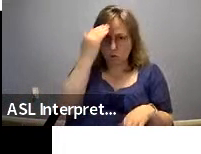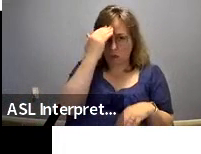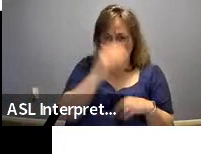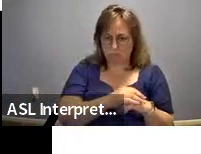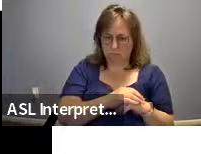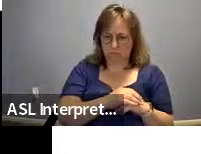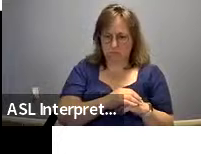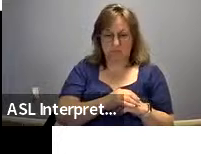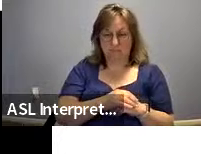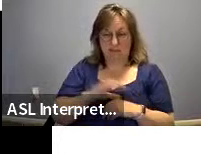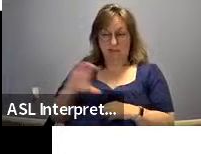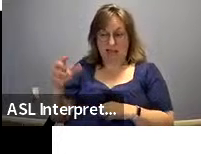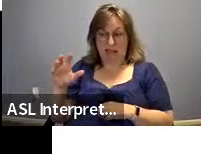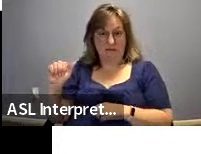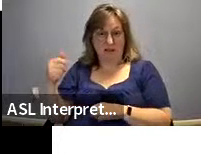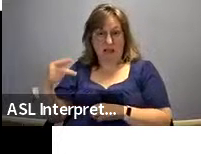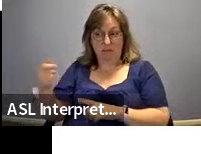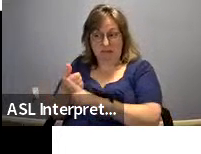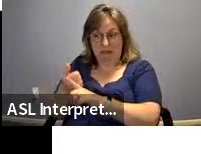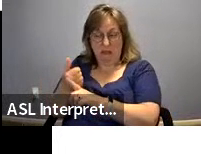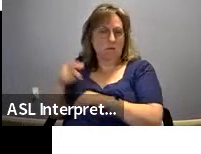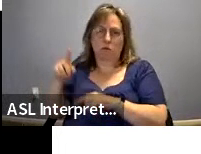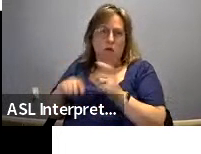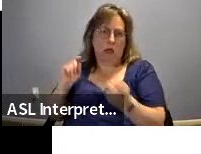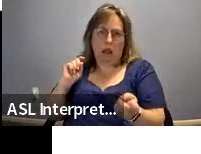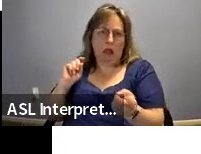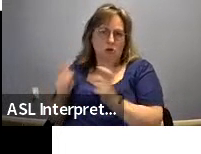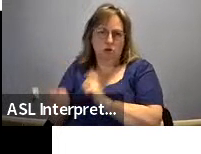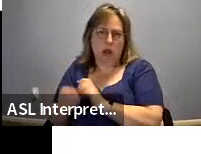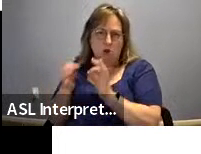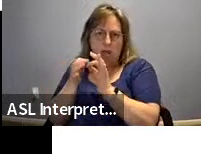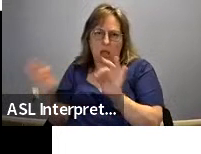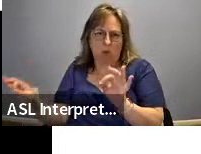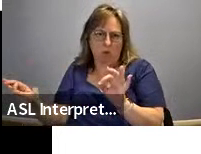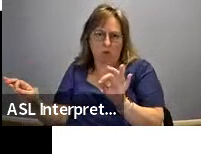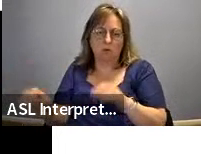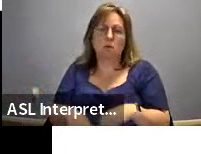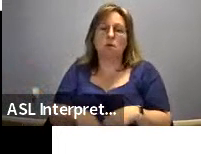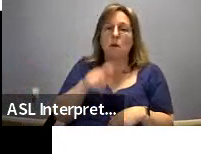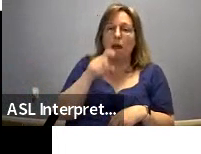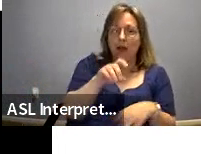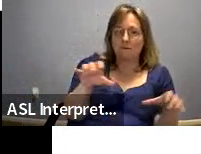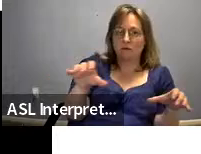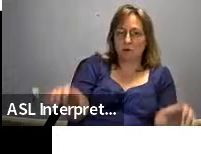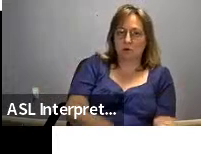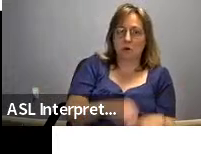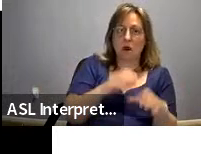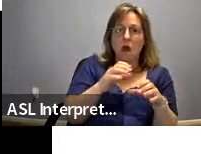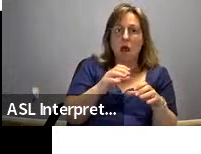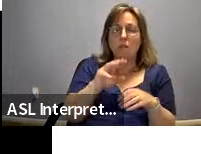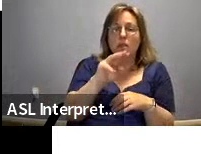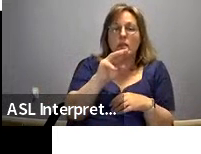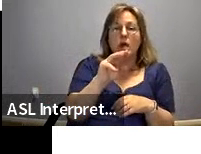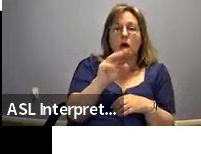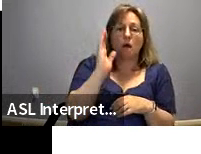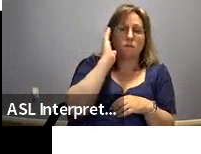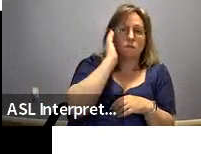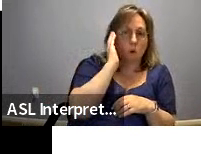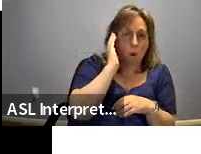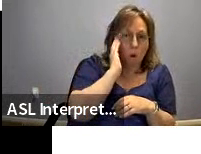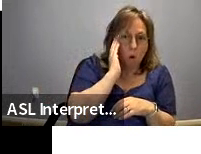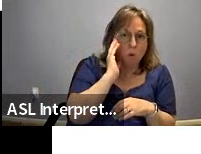change language settings in the Canvas app. You must do this on the mobile web browser or